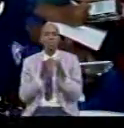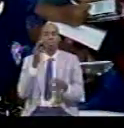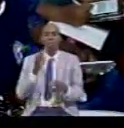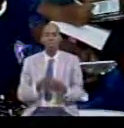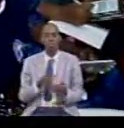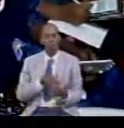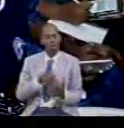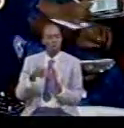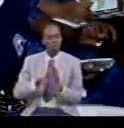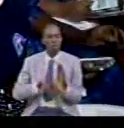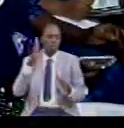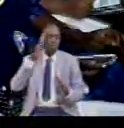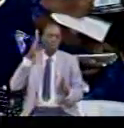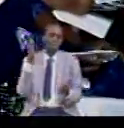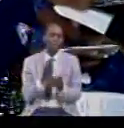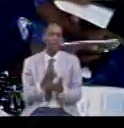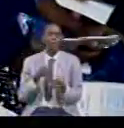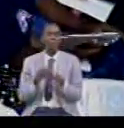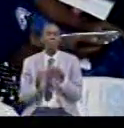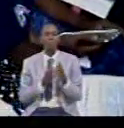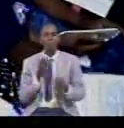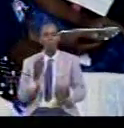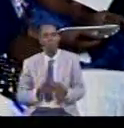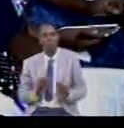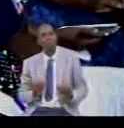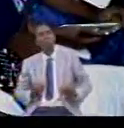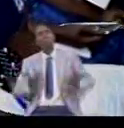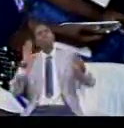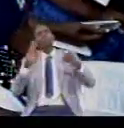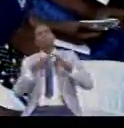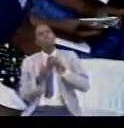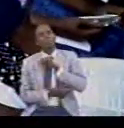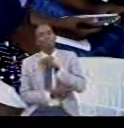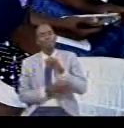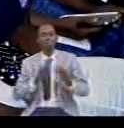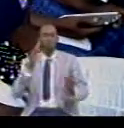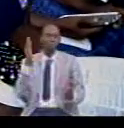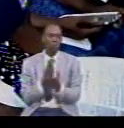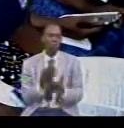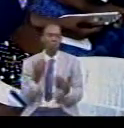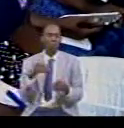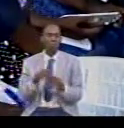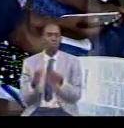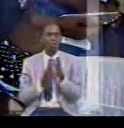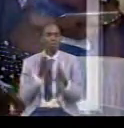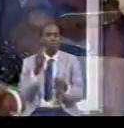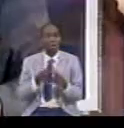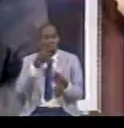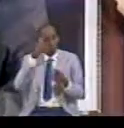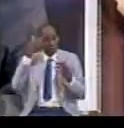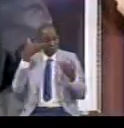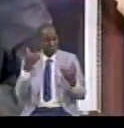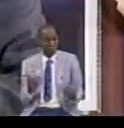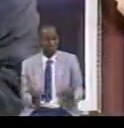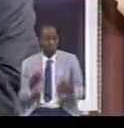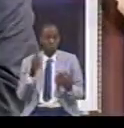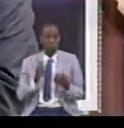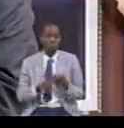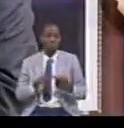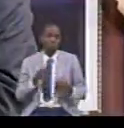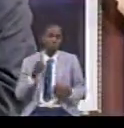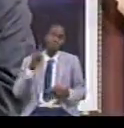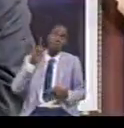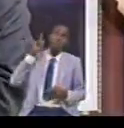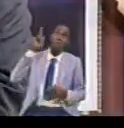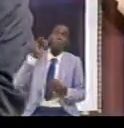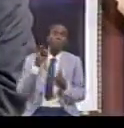Weakness, that's going to stop. Yielding to temptation, that's going to stop. Because now unto him that is able